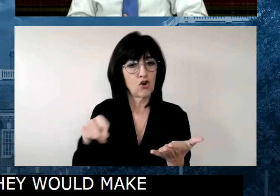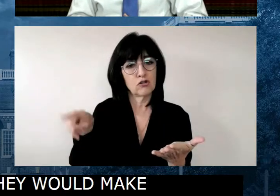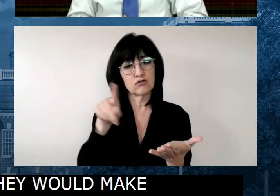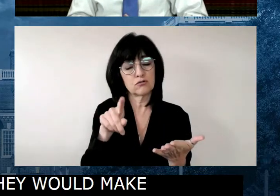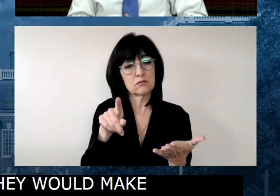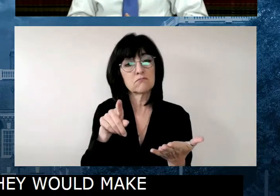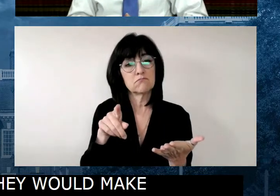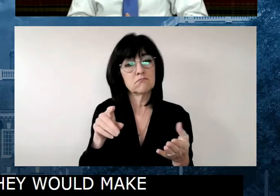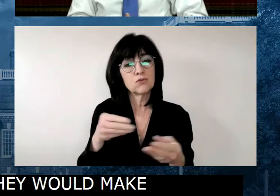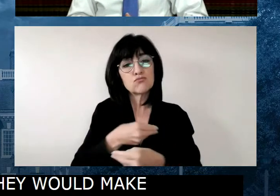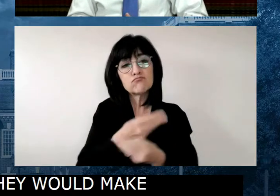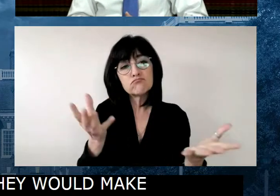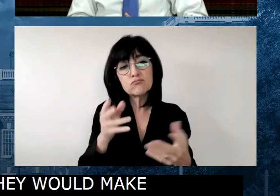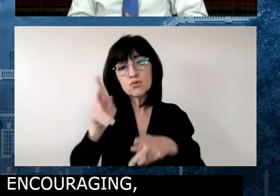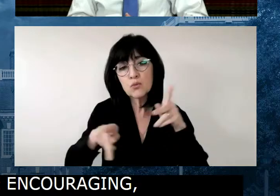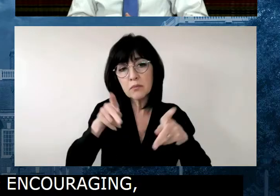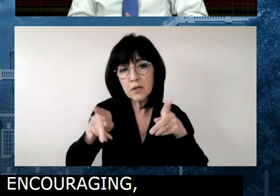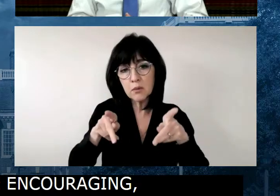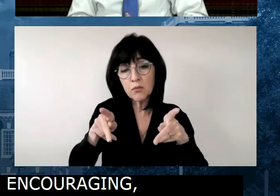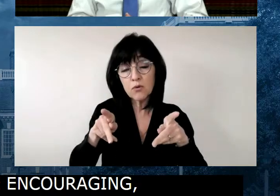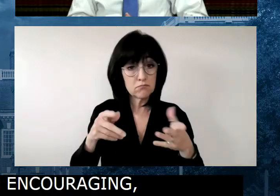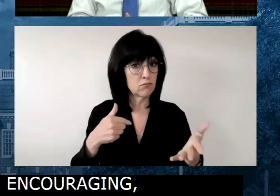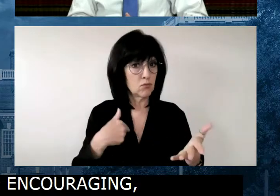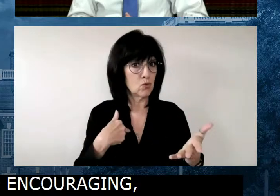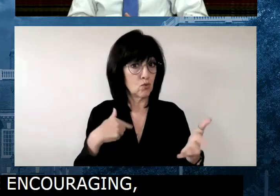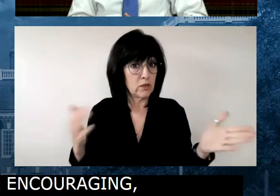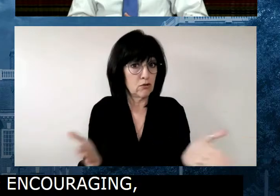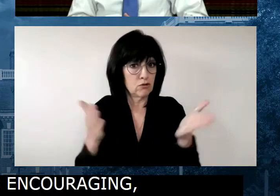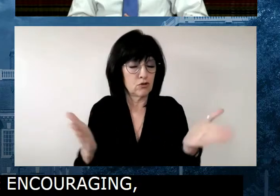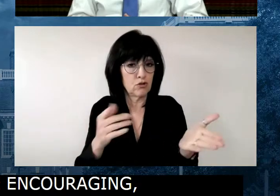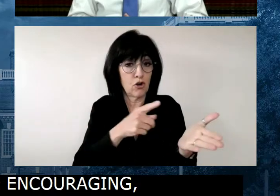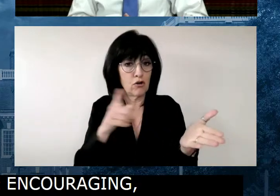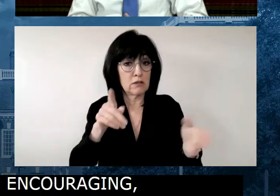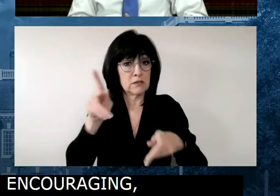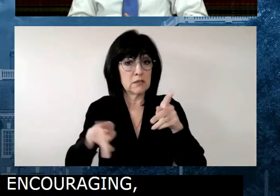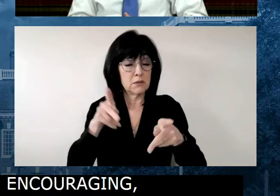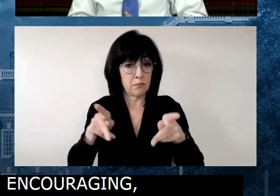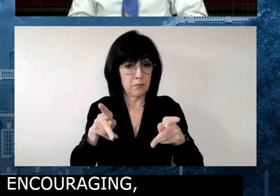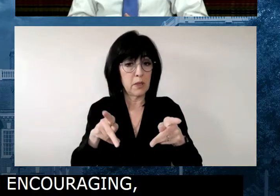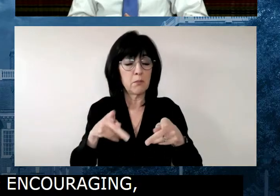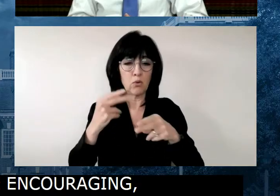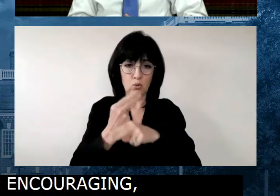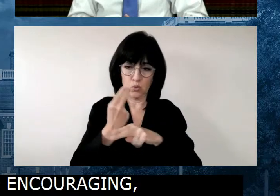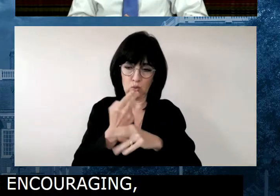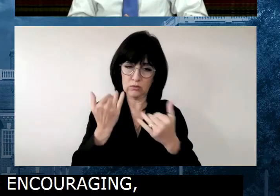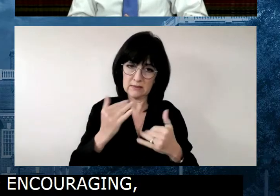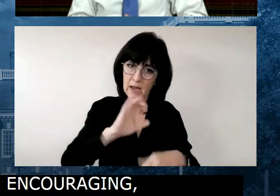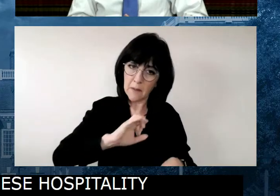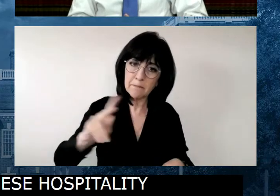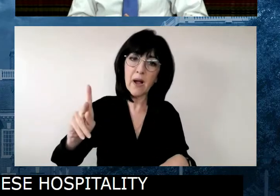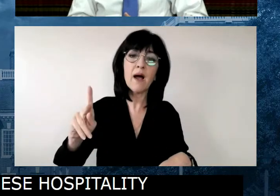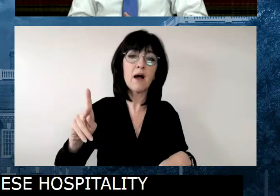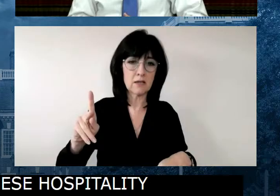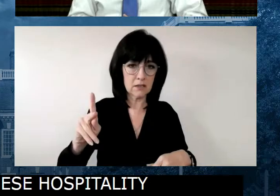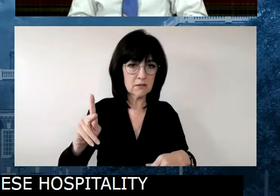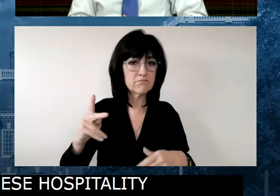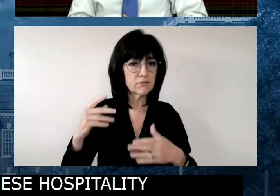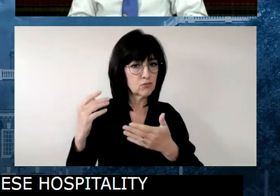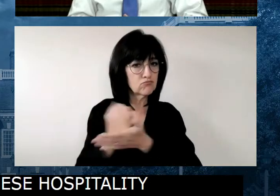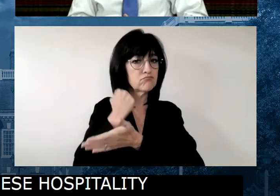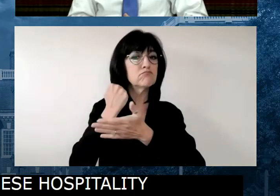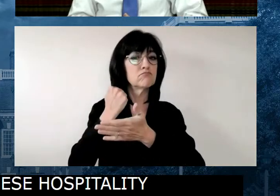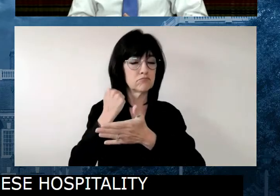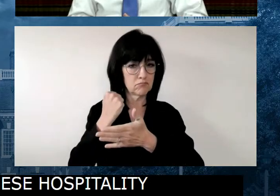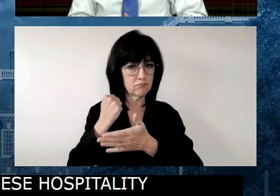to re-enter these hospitality businesses, gyms, salons, that type of thing. There's a place where folks